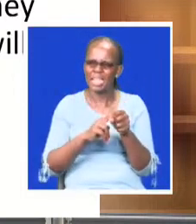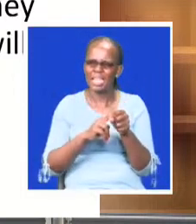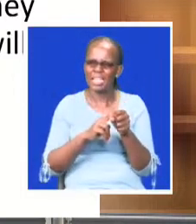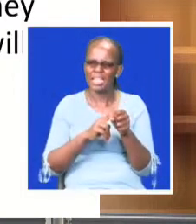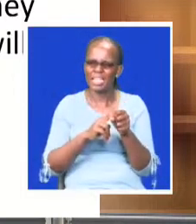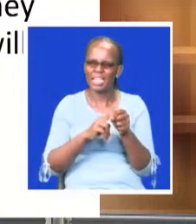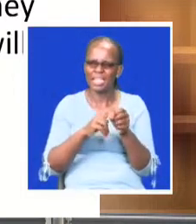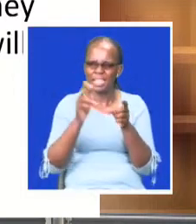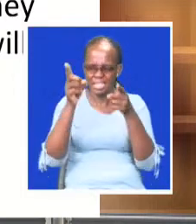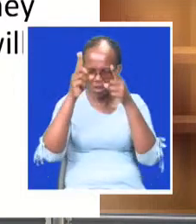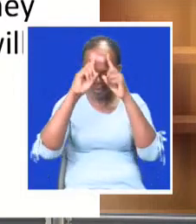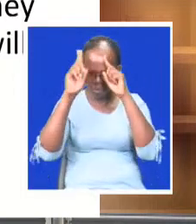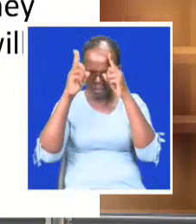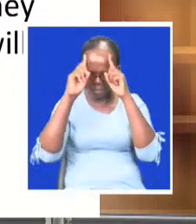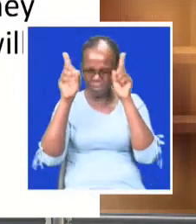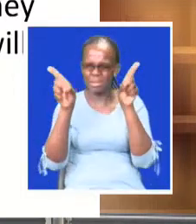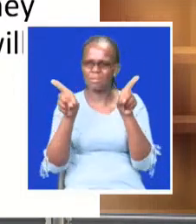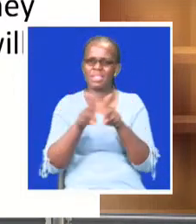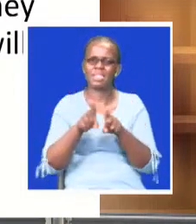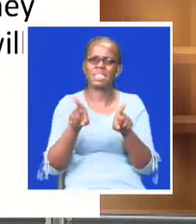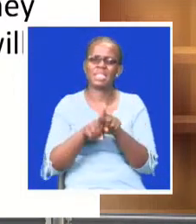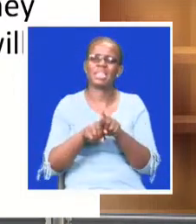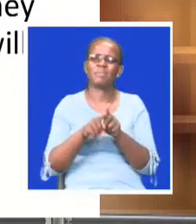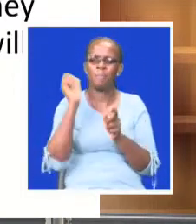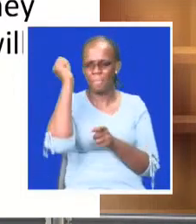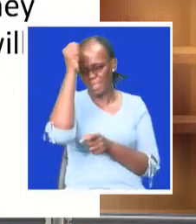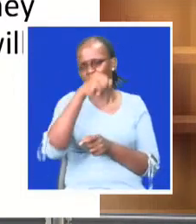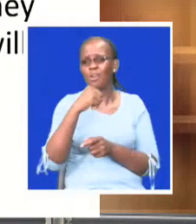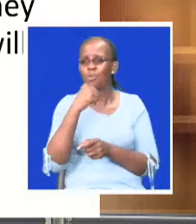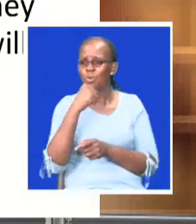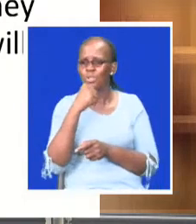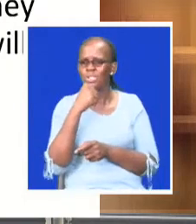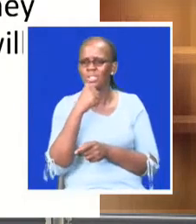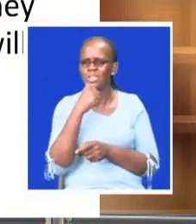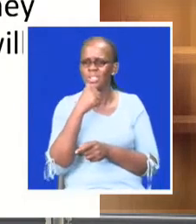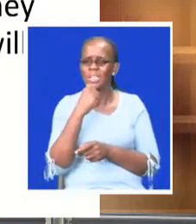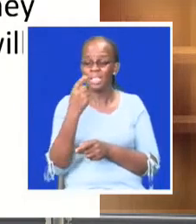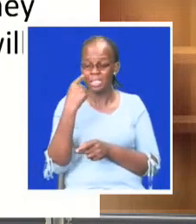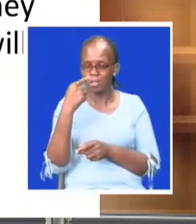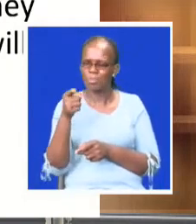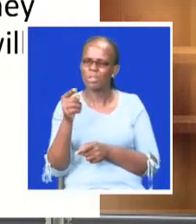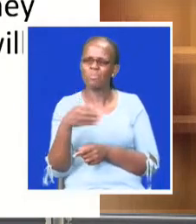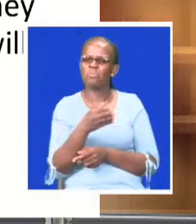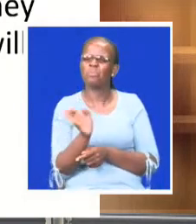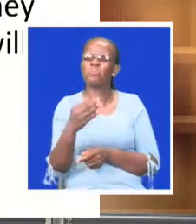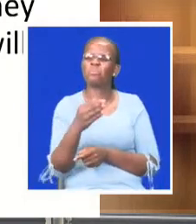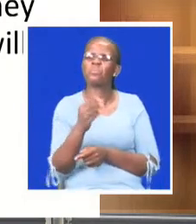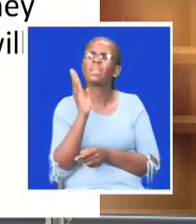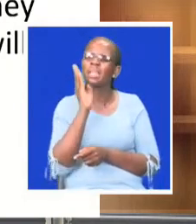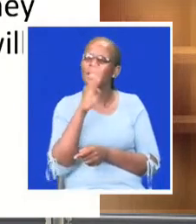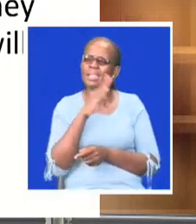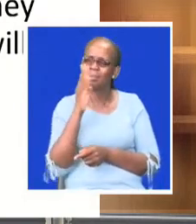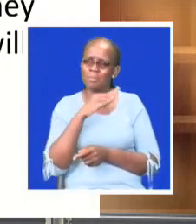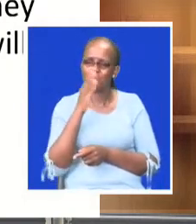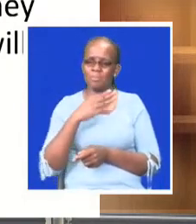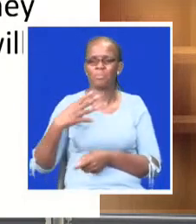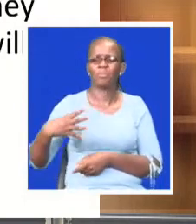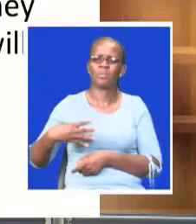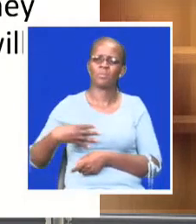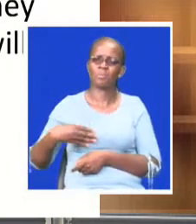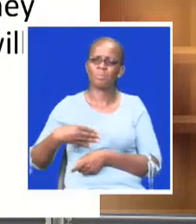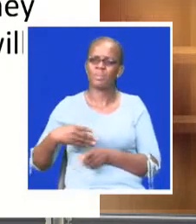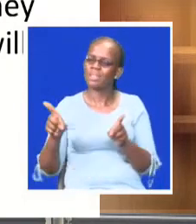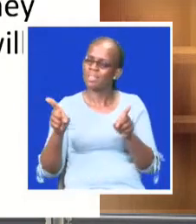God. Now the serpent is deceiving Eve. Eve ate the